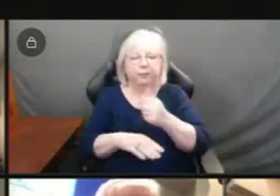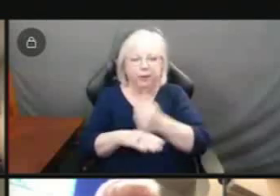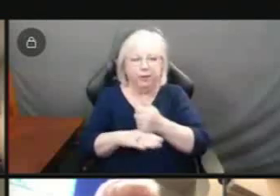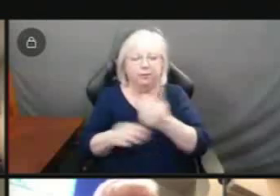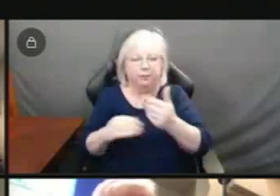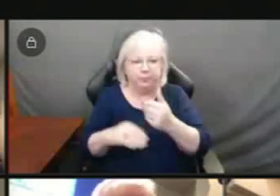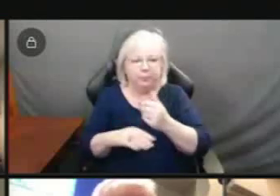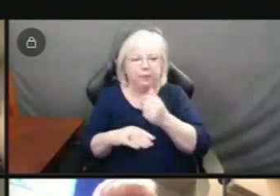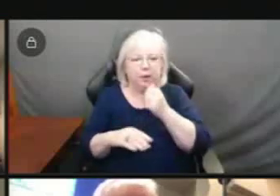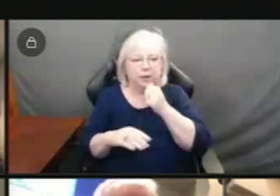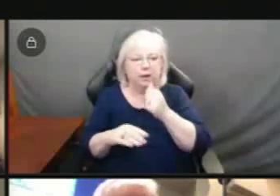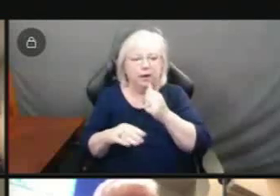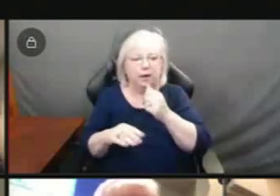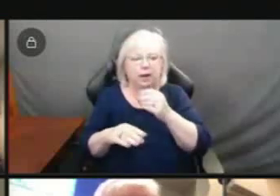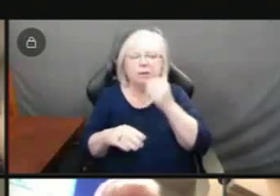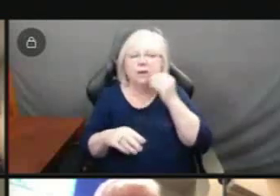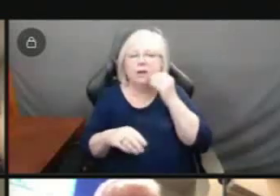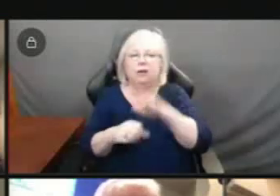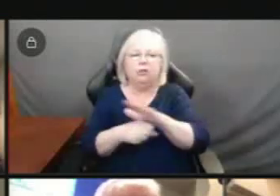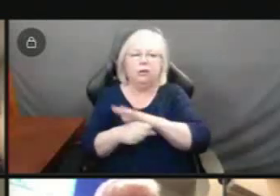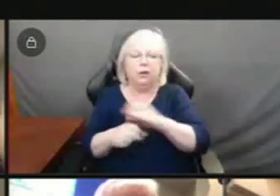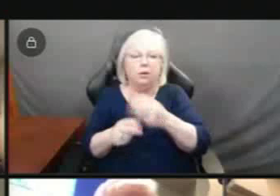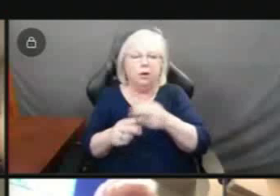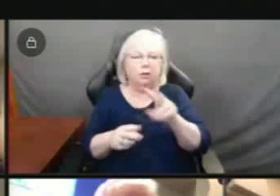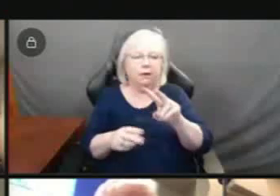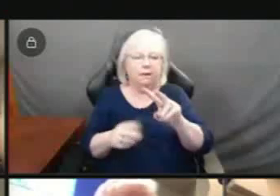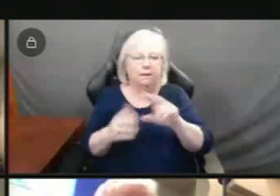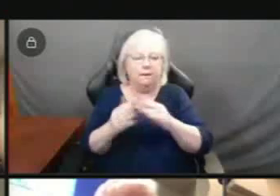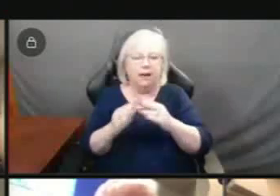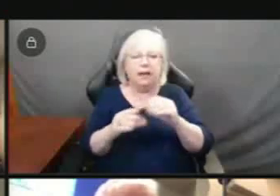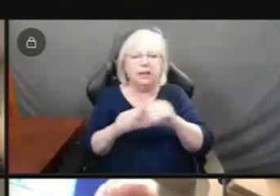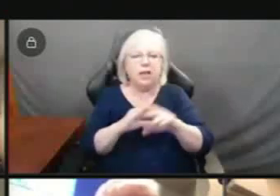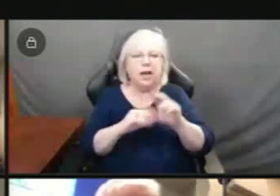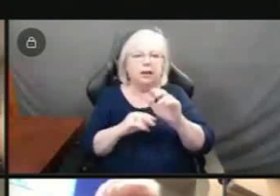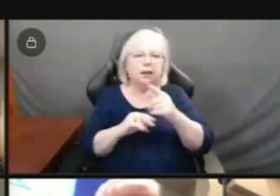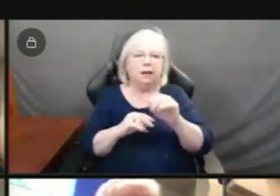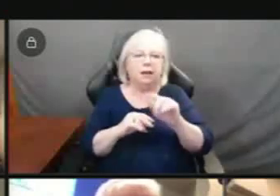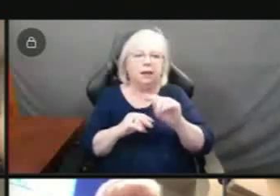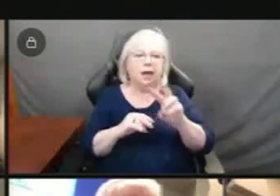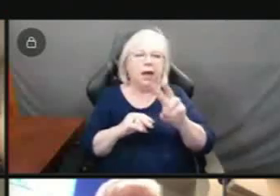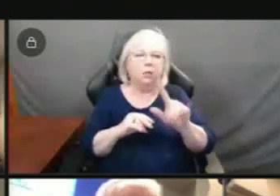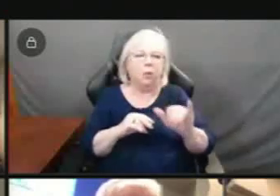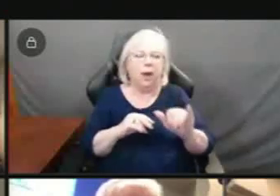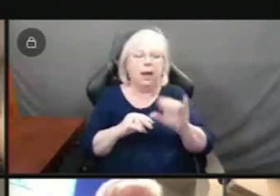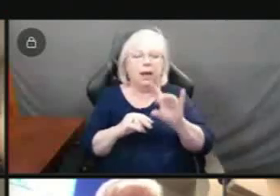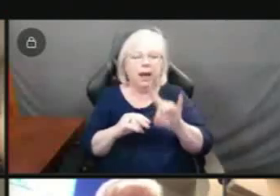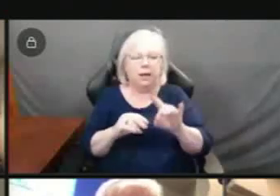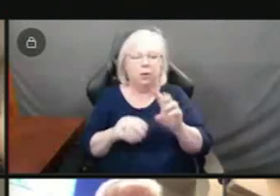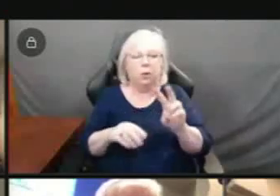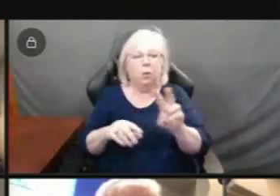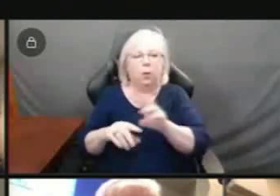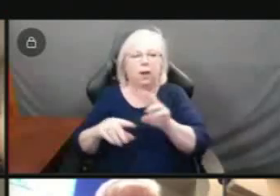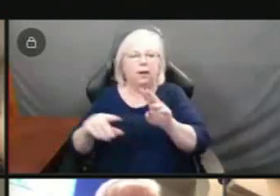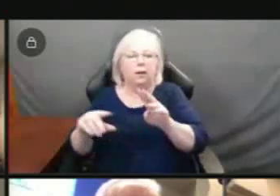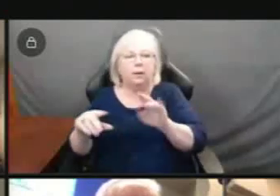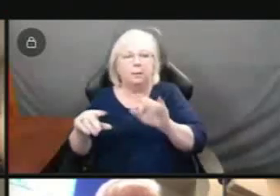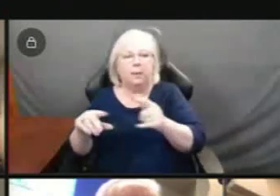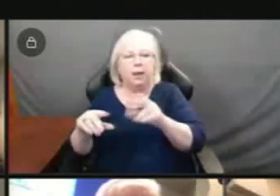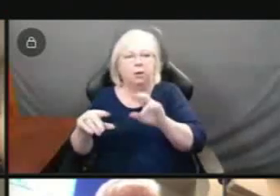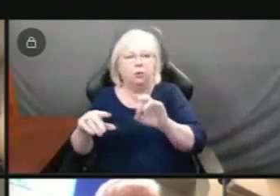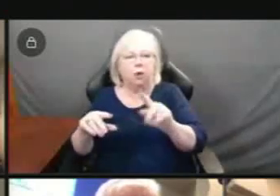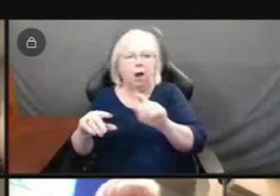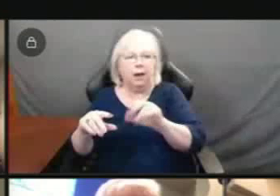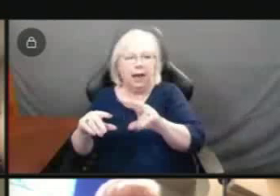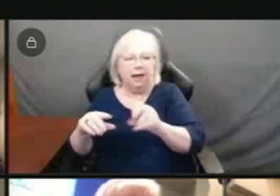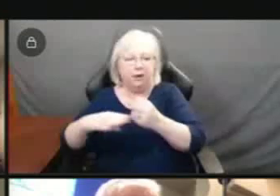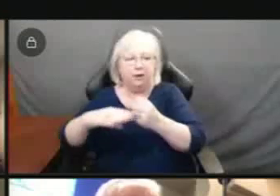development, establish a planned residential district titled Village at the Gateway Phase 8, PRD, located at the west end of Big Rock Avenue, south